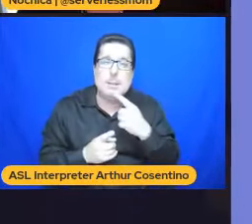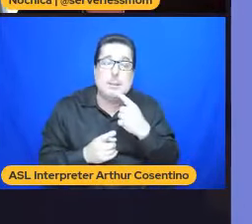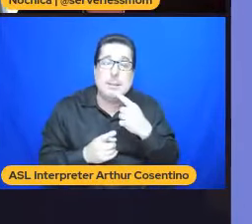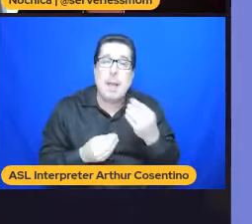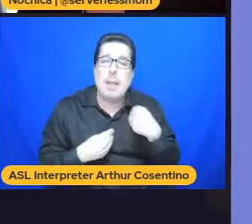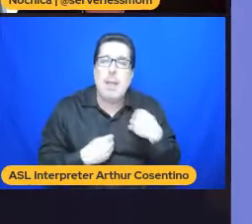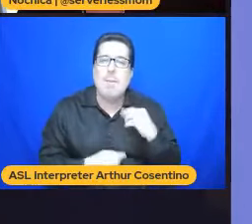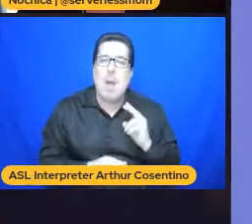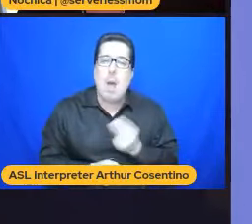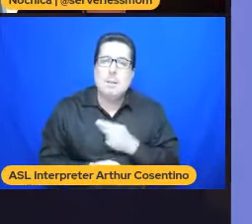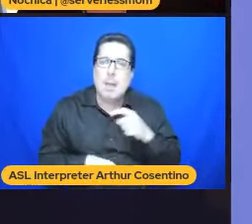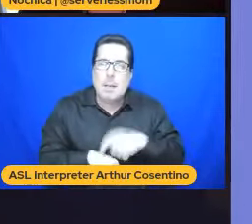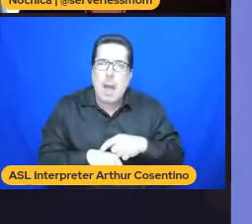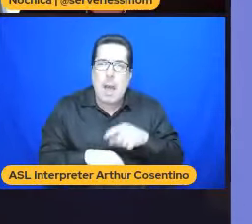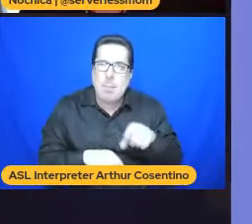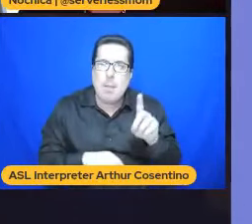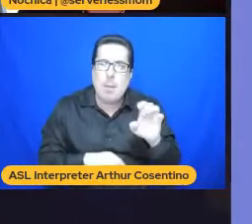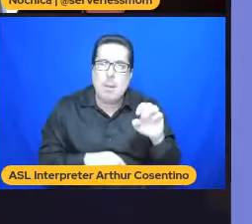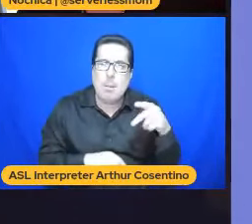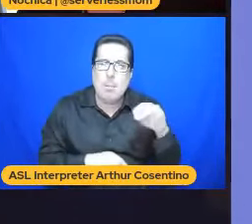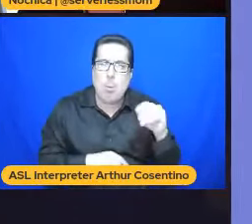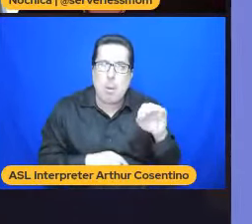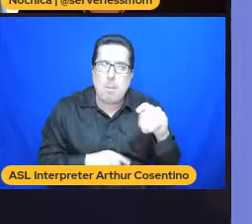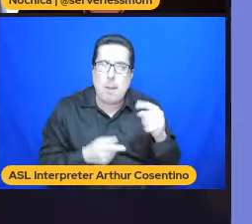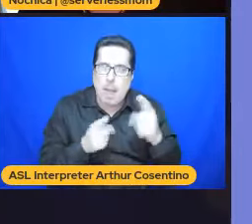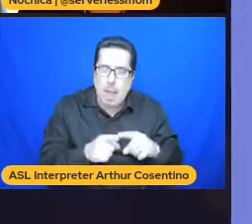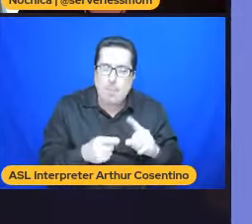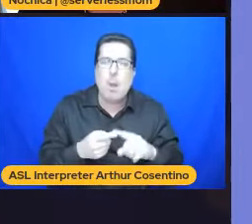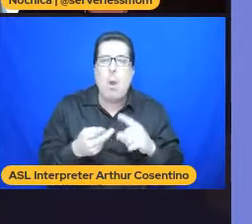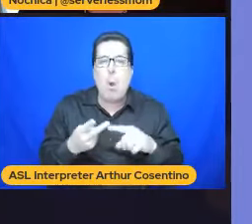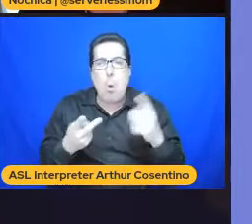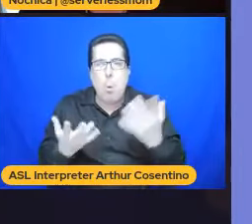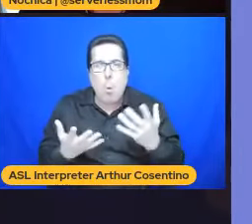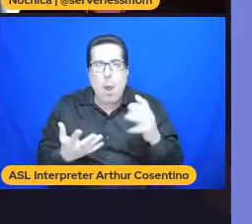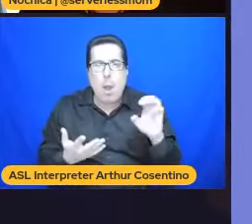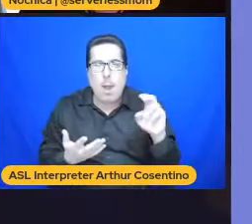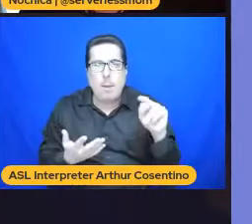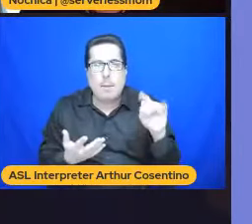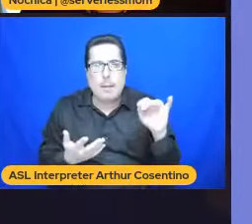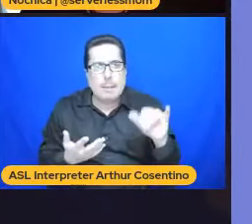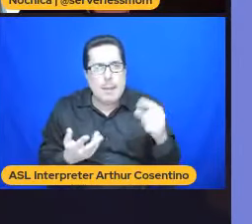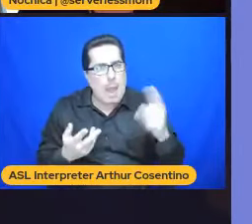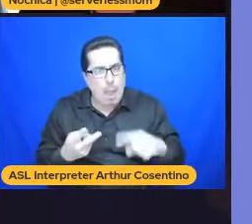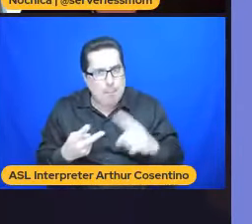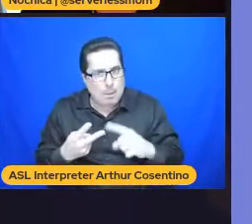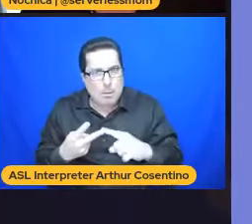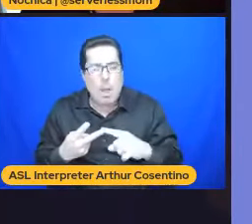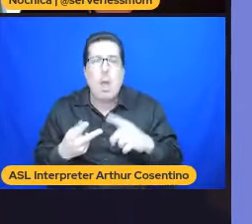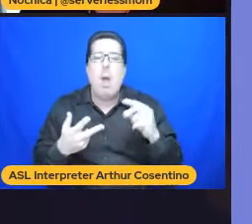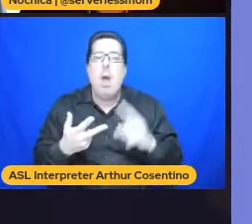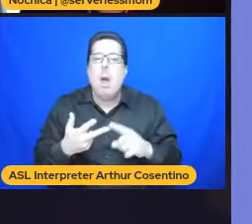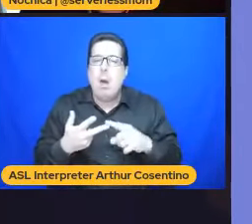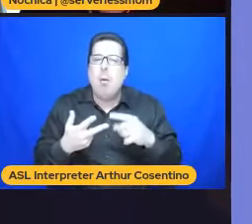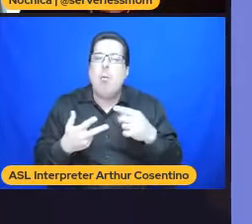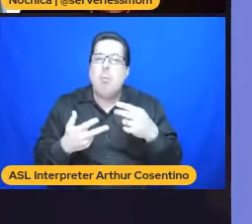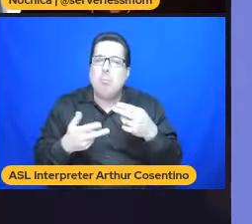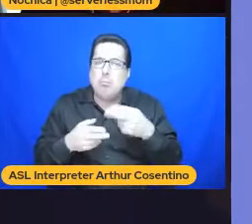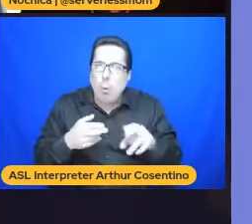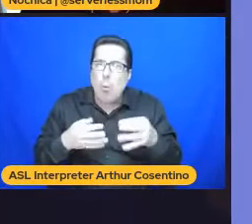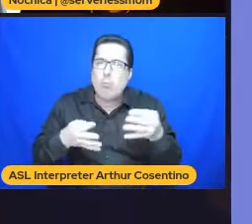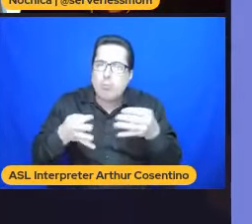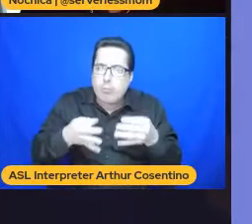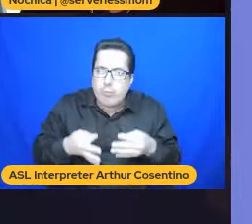that the deployment happened, give us what entity it happened to, and then a short string that explains what happened. So if you would